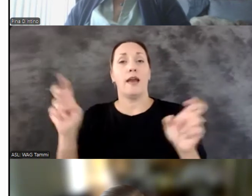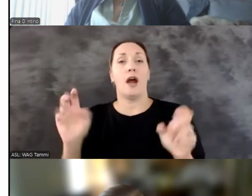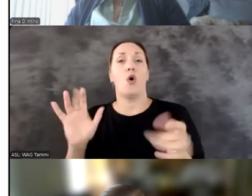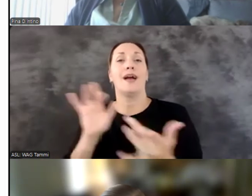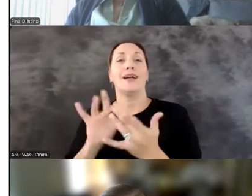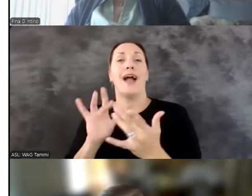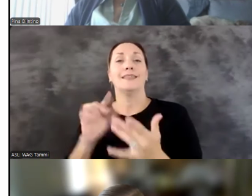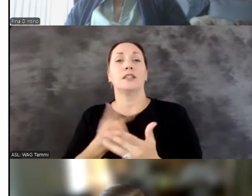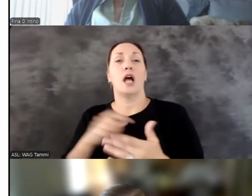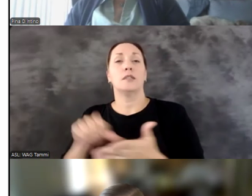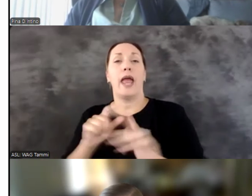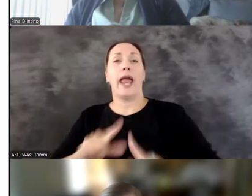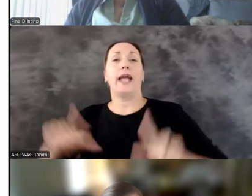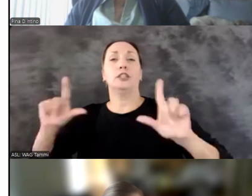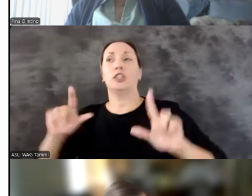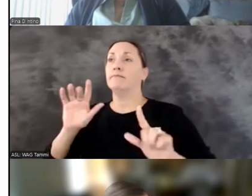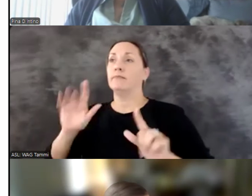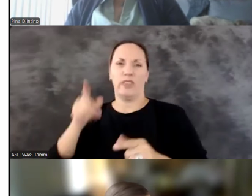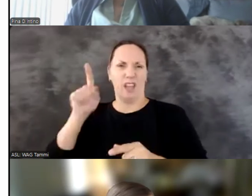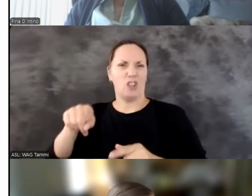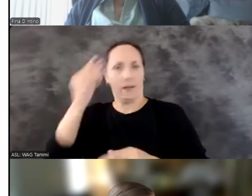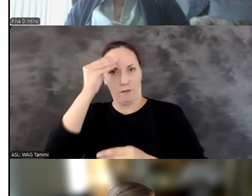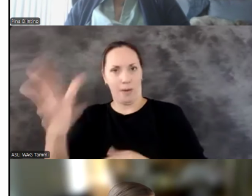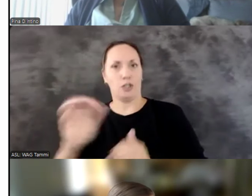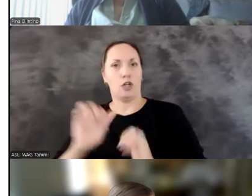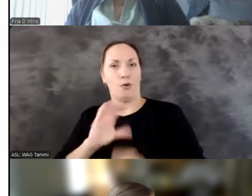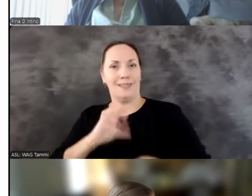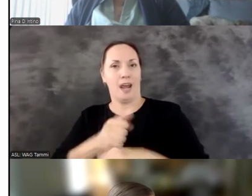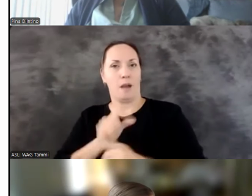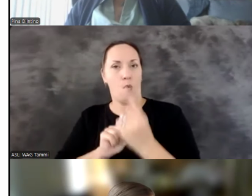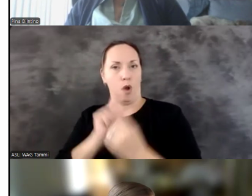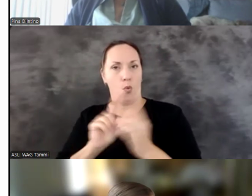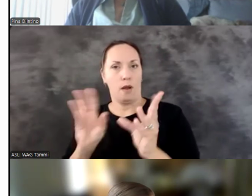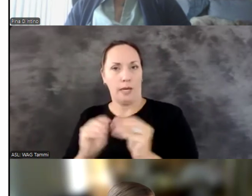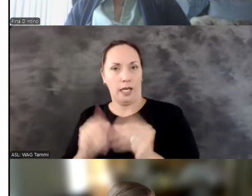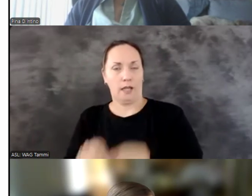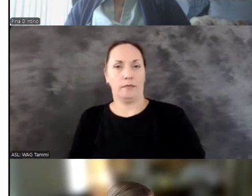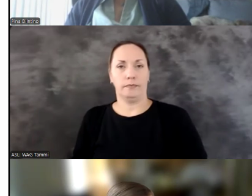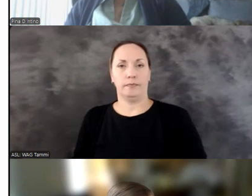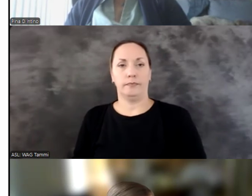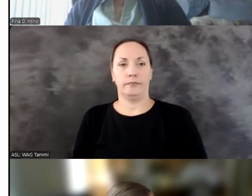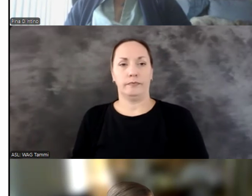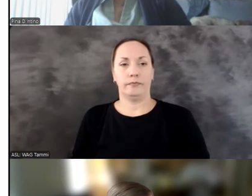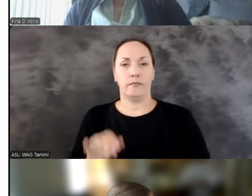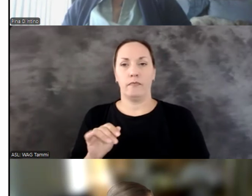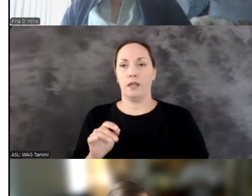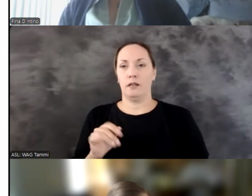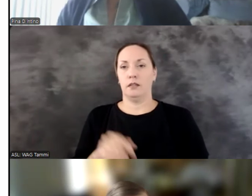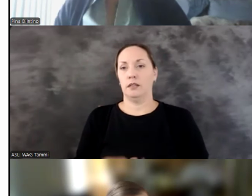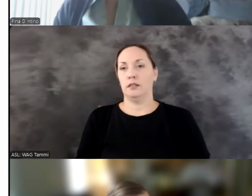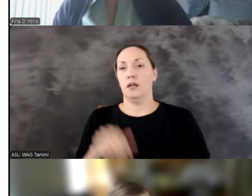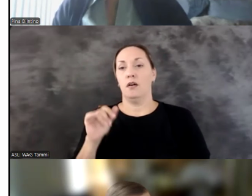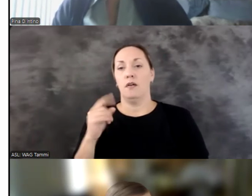just set up a meeting just to ask you more questions about this? Absolutely. For prospective members, happy to answer